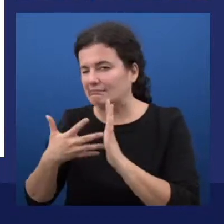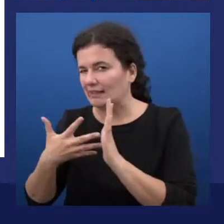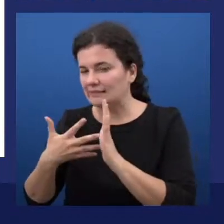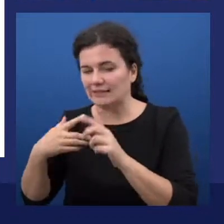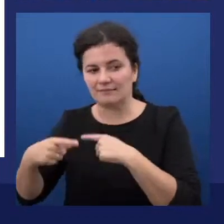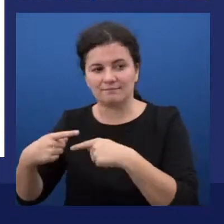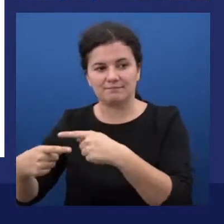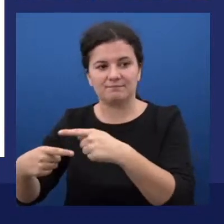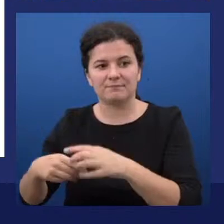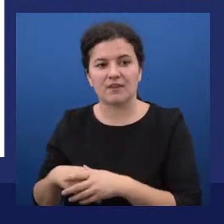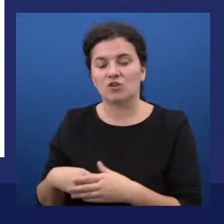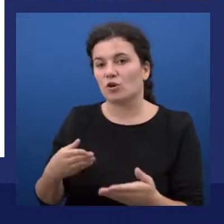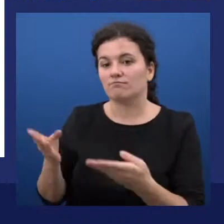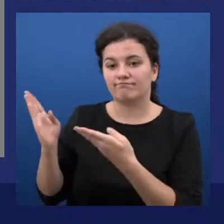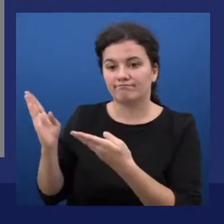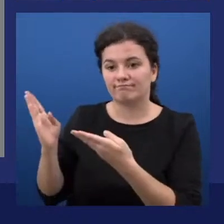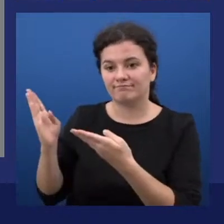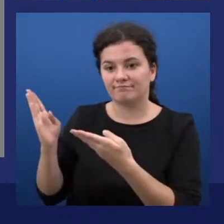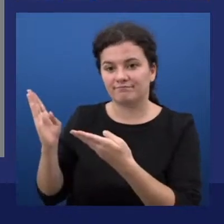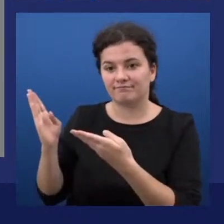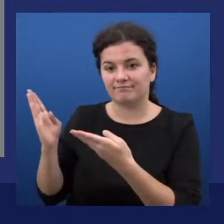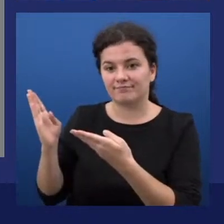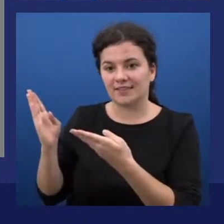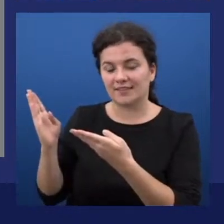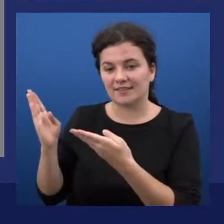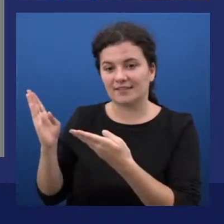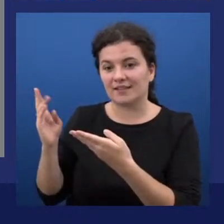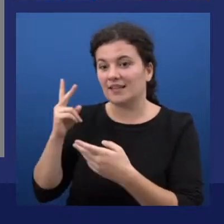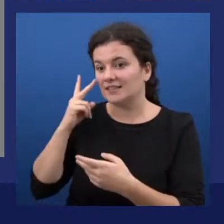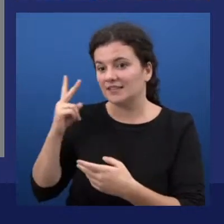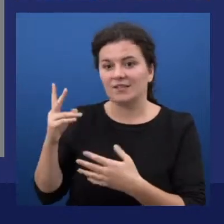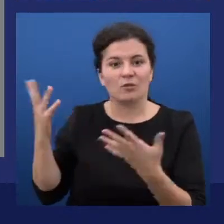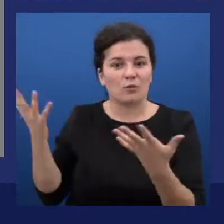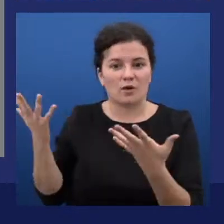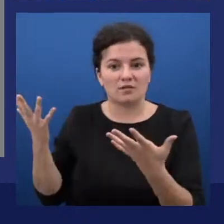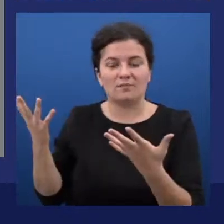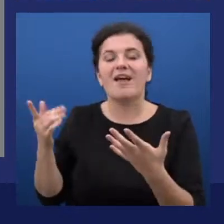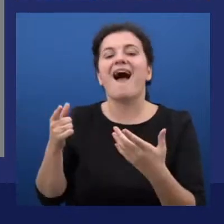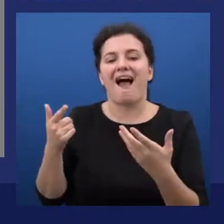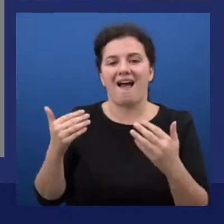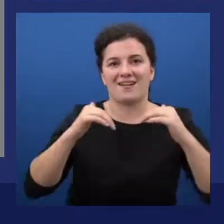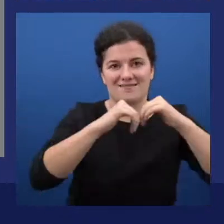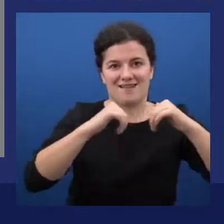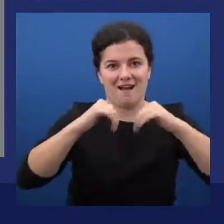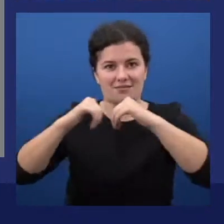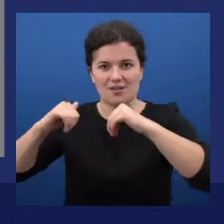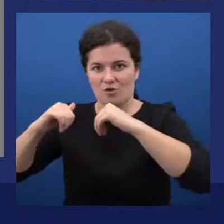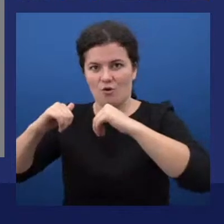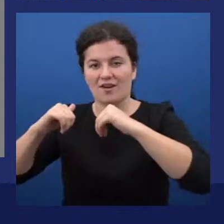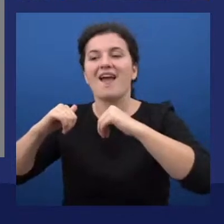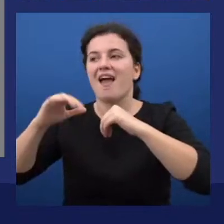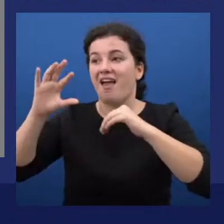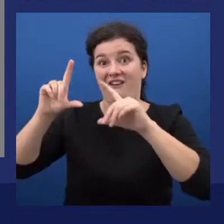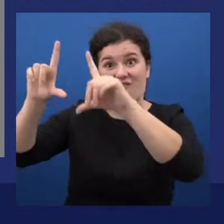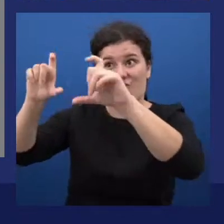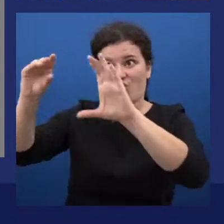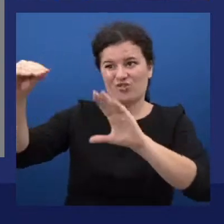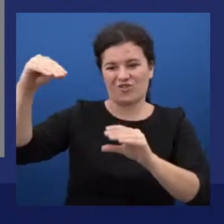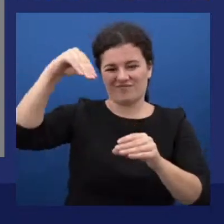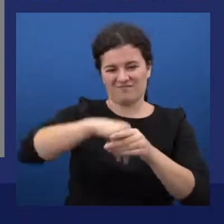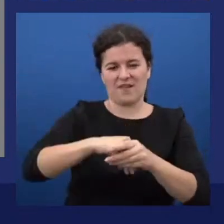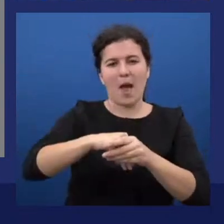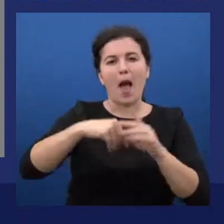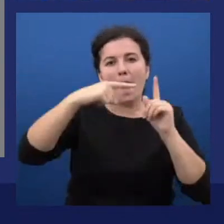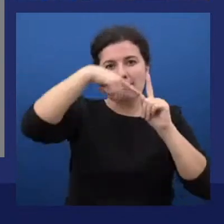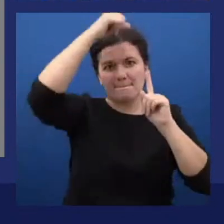see what you've done. And you can say, all right, it's classified as Bart, but hey, it's not okay. This